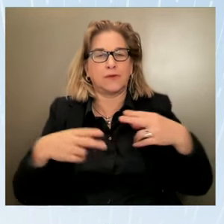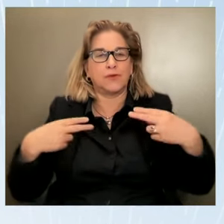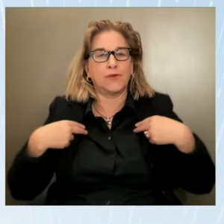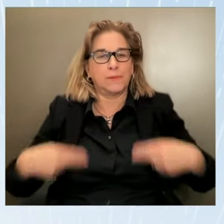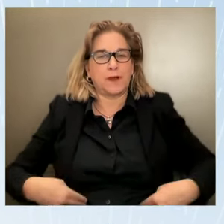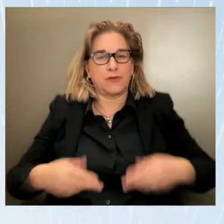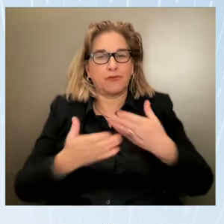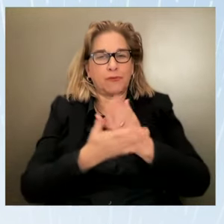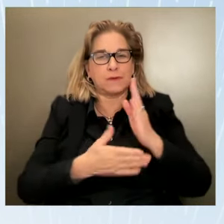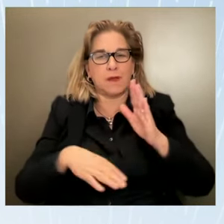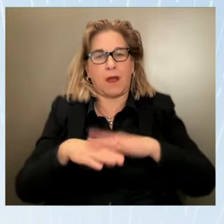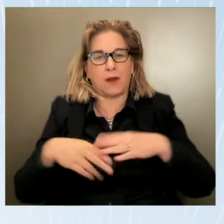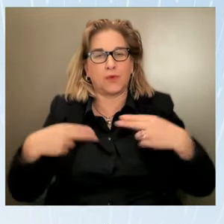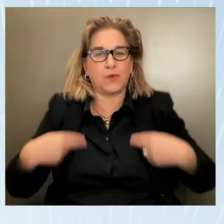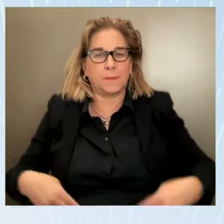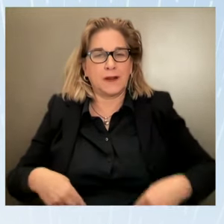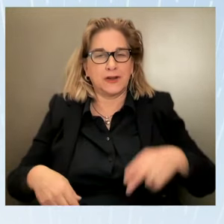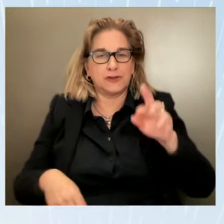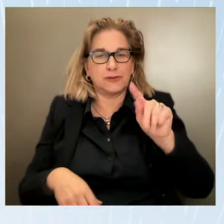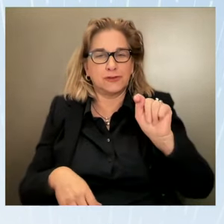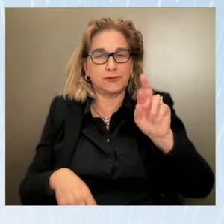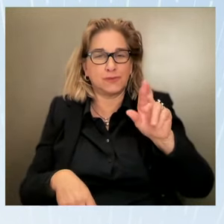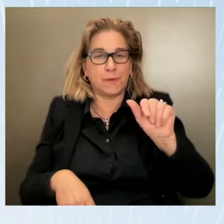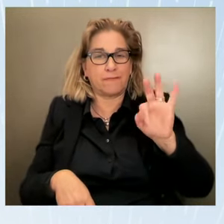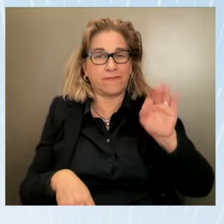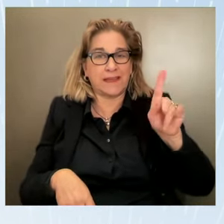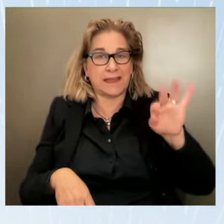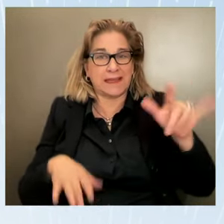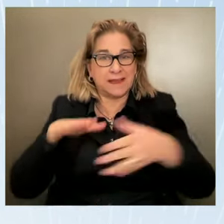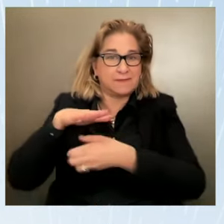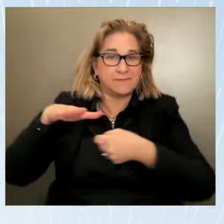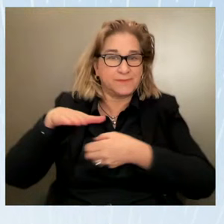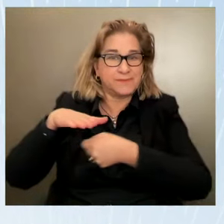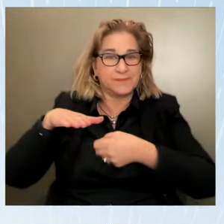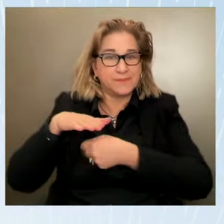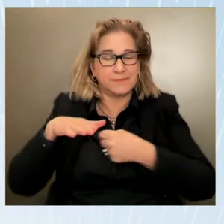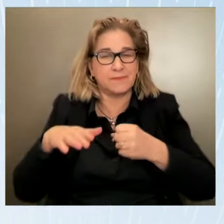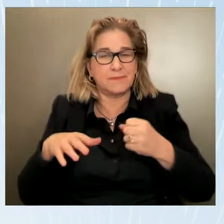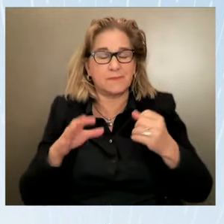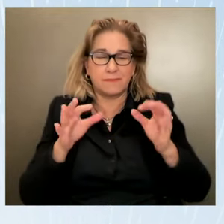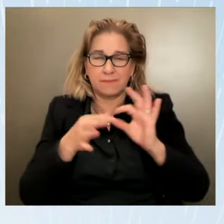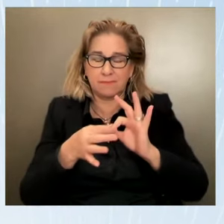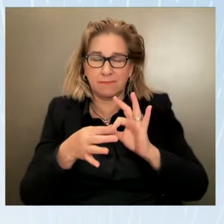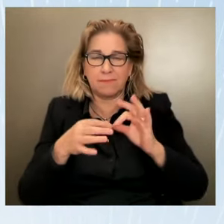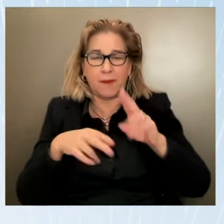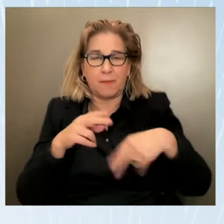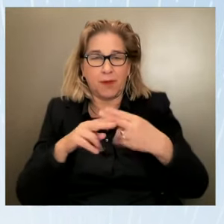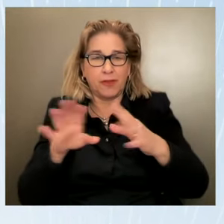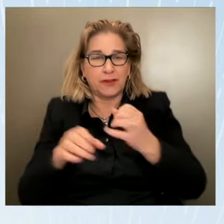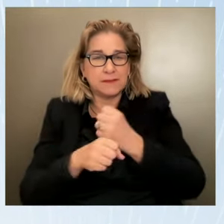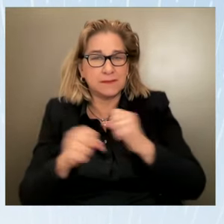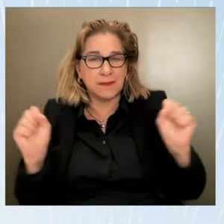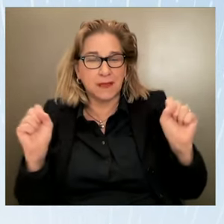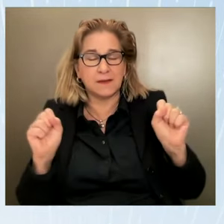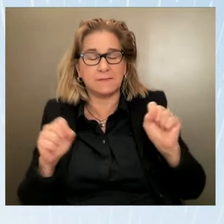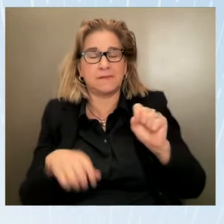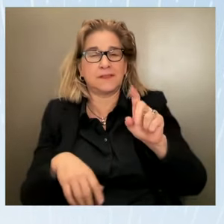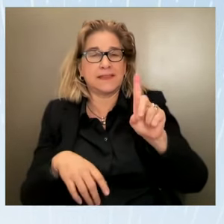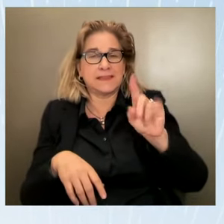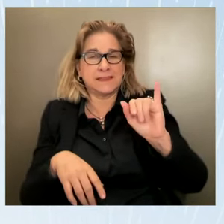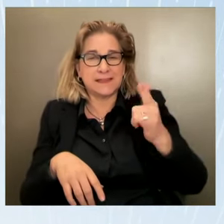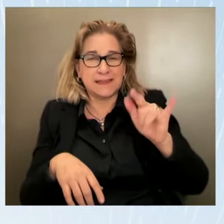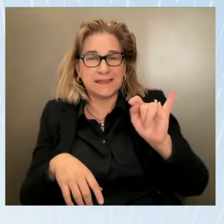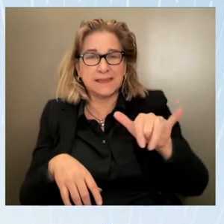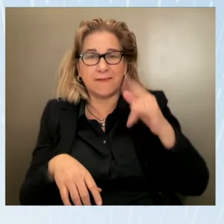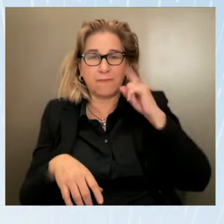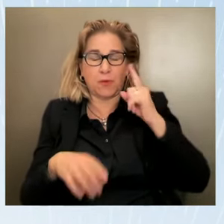liberty. 25 million people experiencing excruciating suffering. We need to do everything we can to